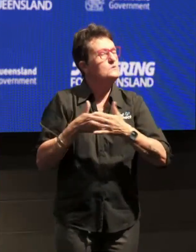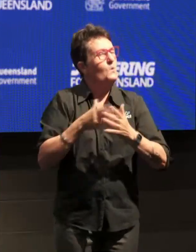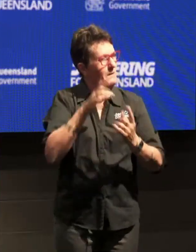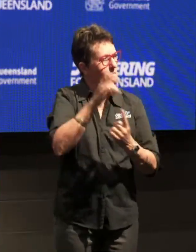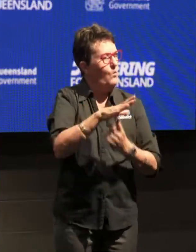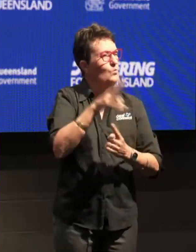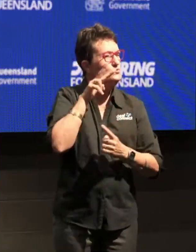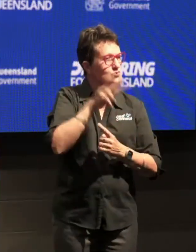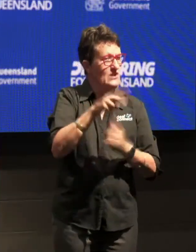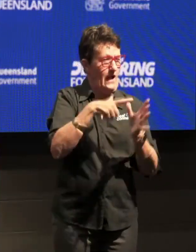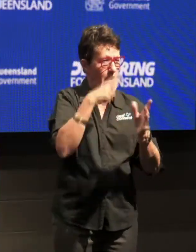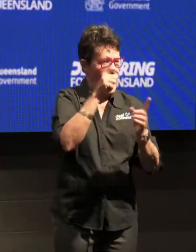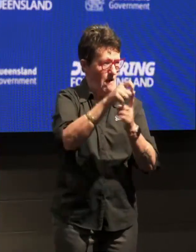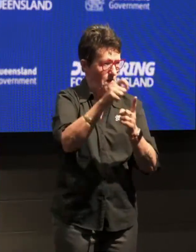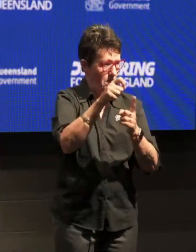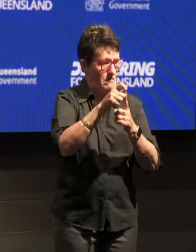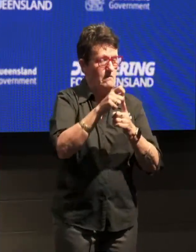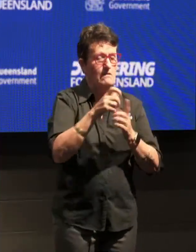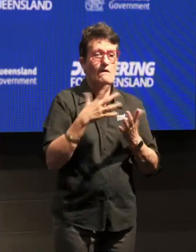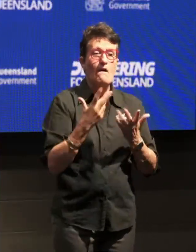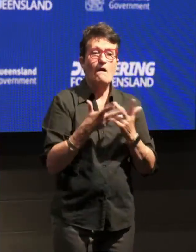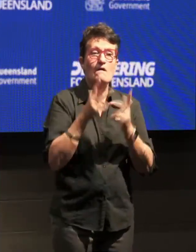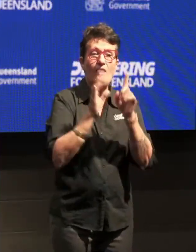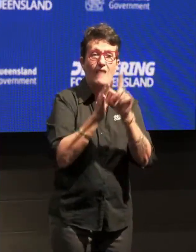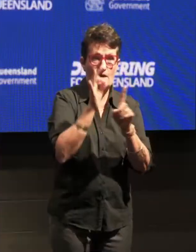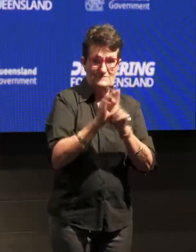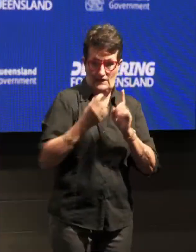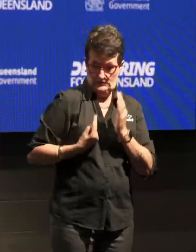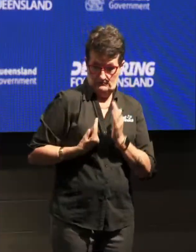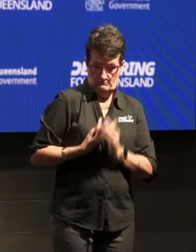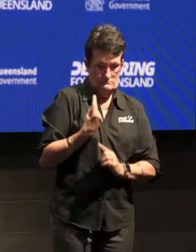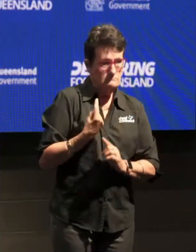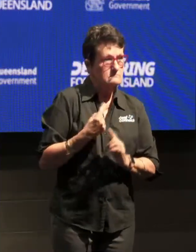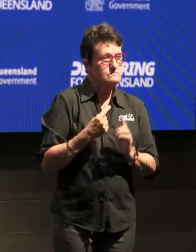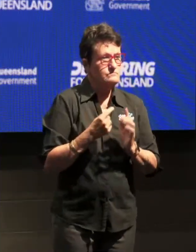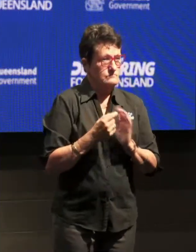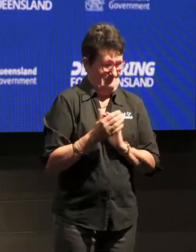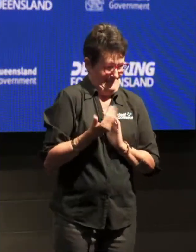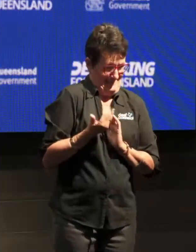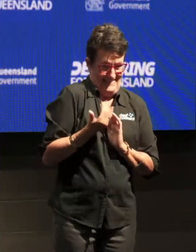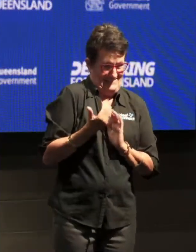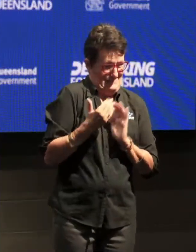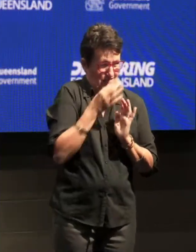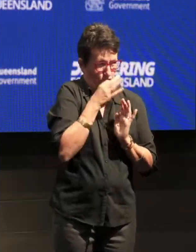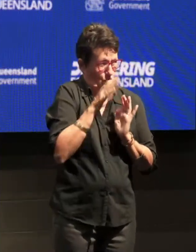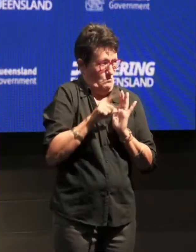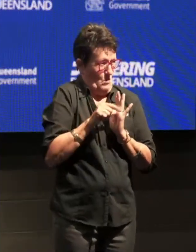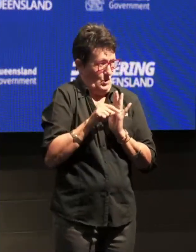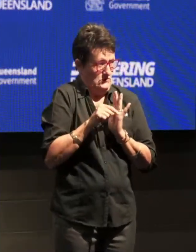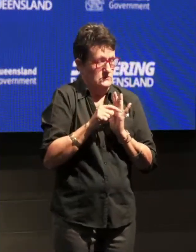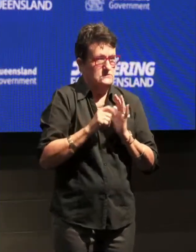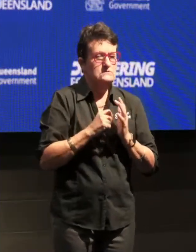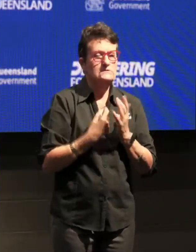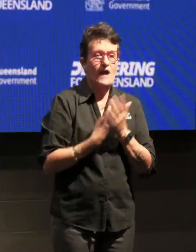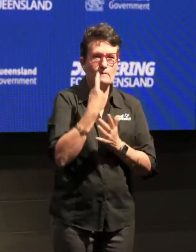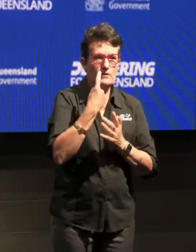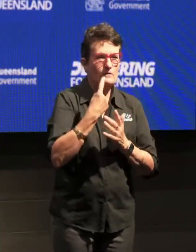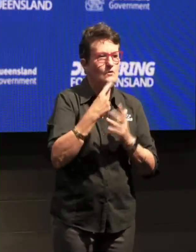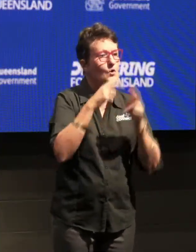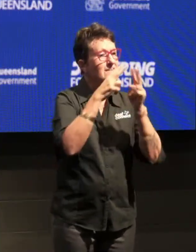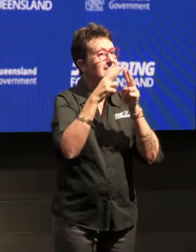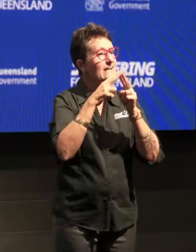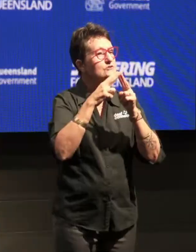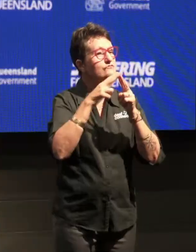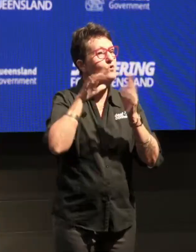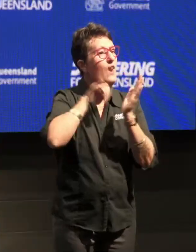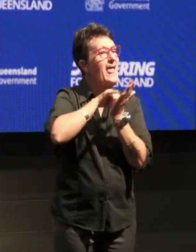that. I can just provide an update. This has only come through in just moments ago before standing here, but the Townsville